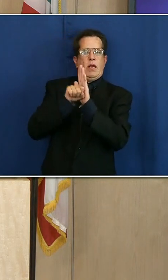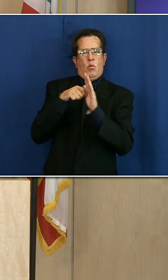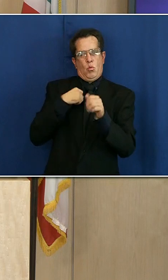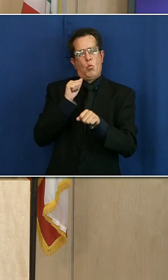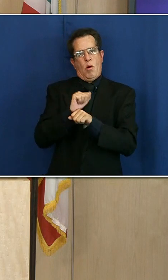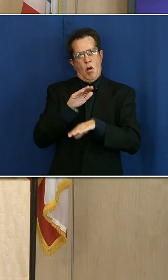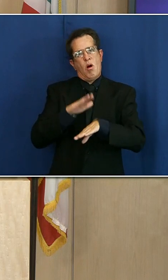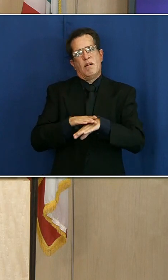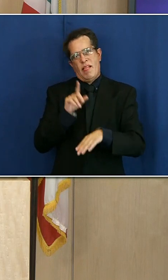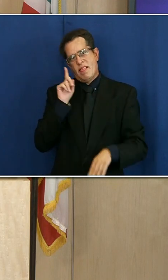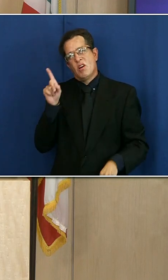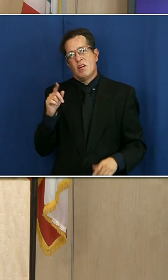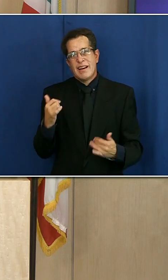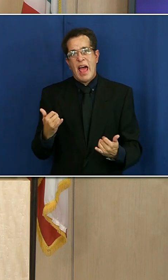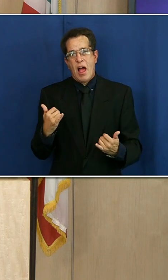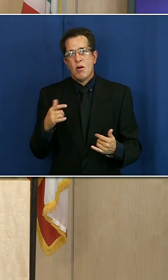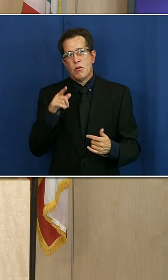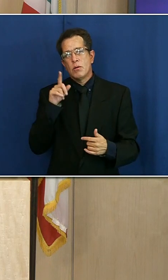You said that there were,